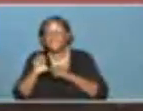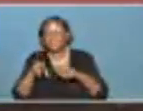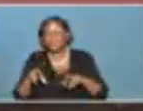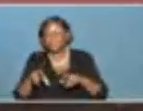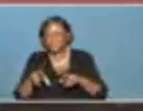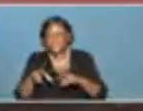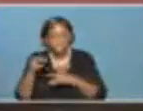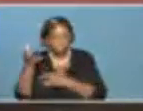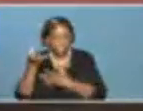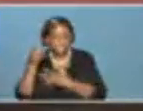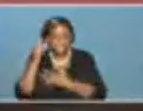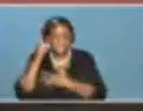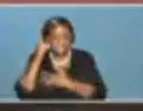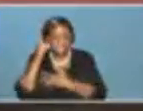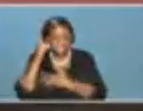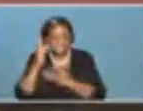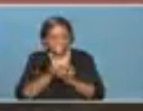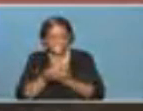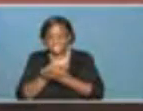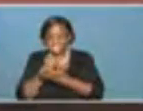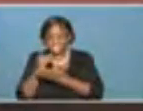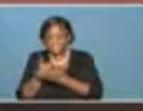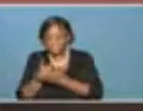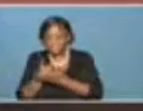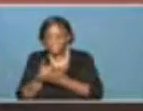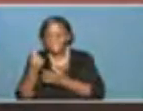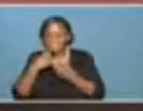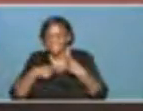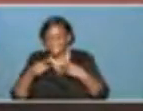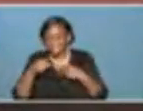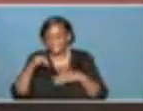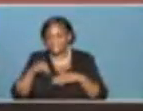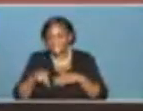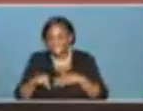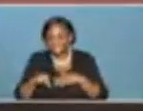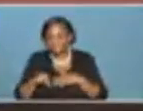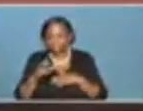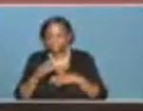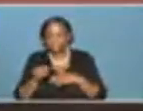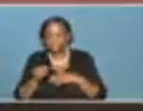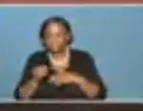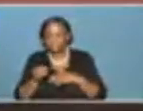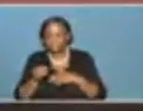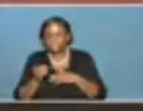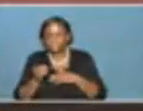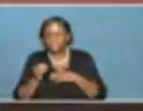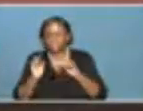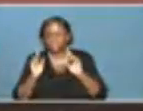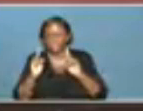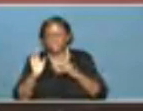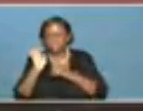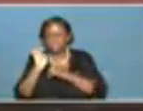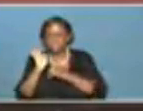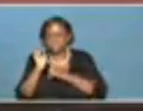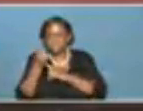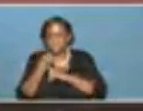in listening to the discussion for yourself, you can still come down or you can tune in via social media. Of course,